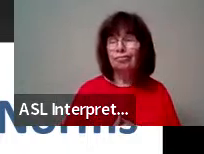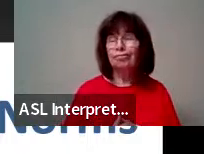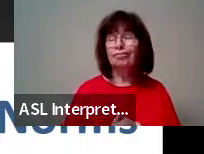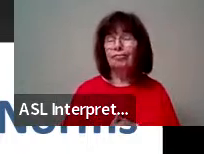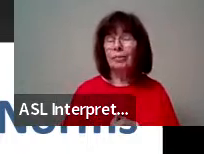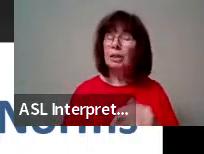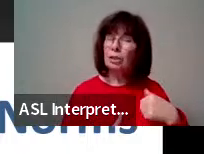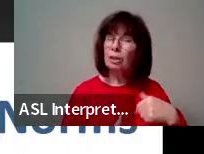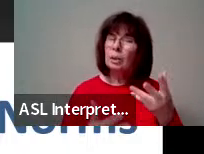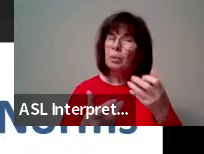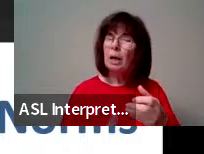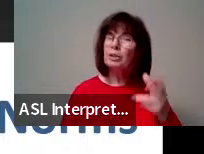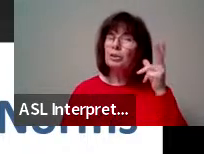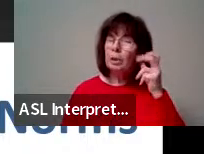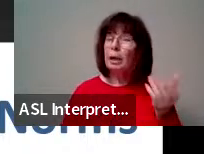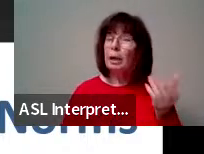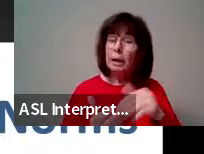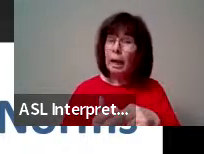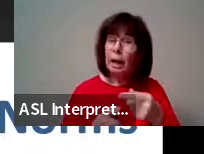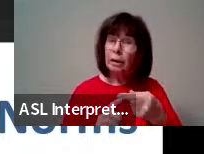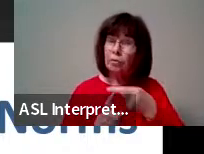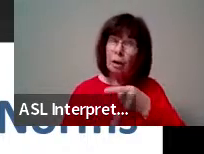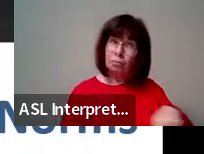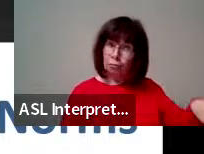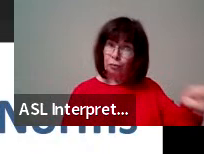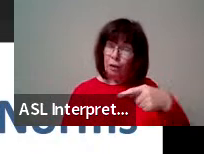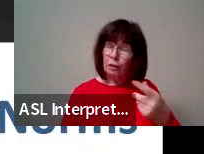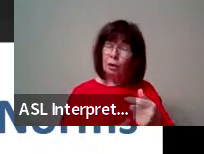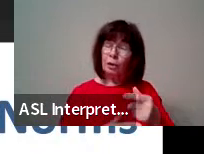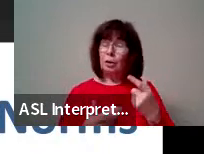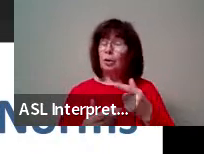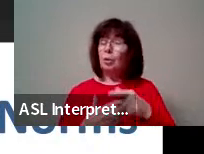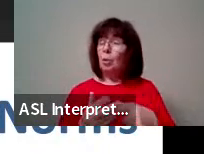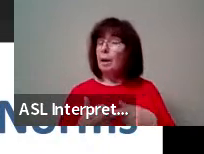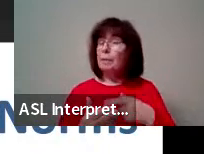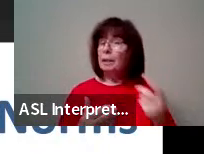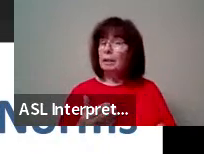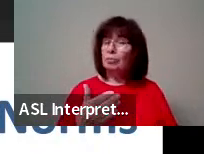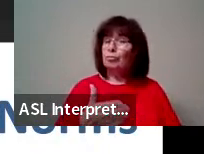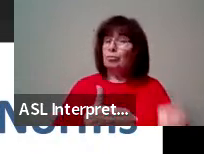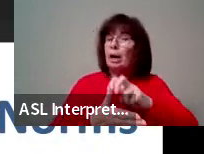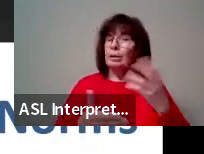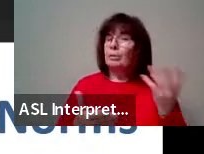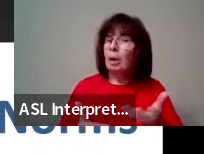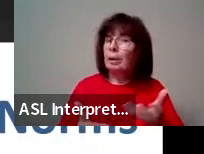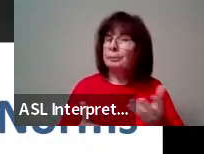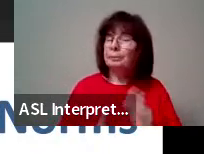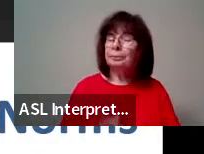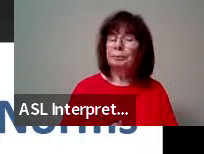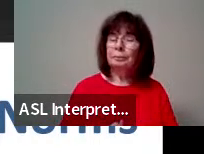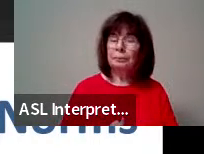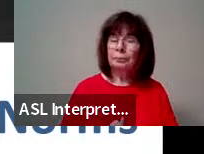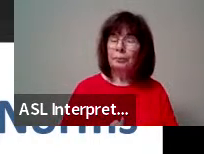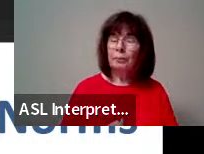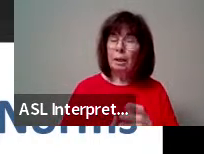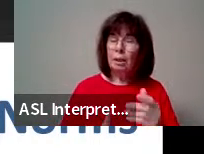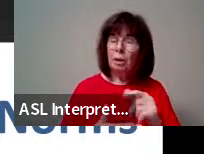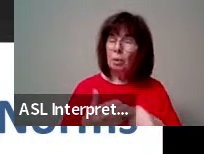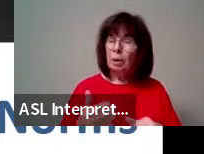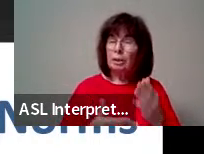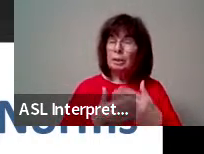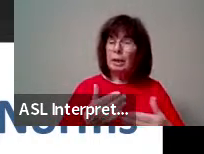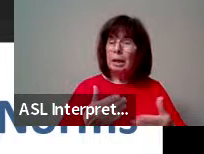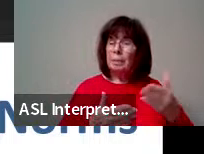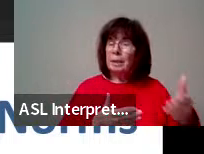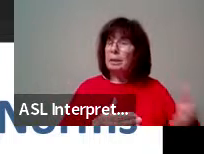And so we just want to hear again from you, what are the things that we should be prioritizing now, or what are some things that are working